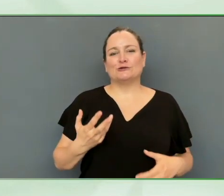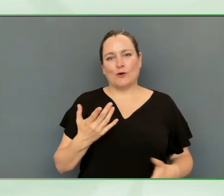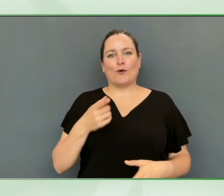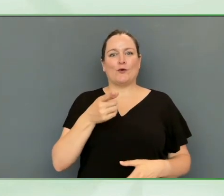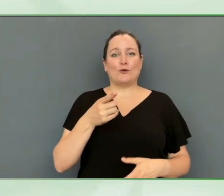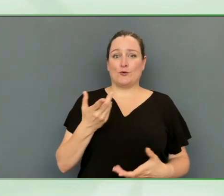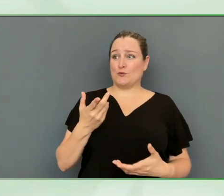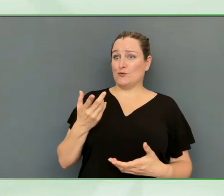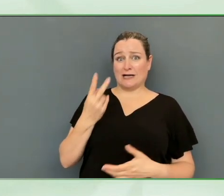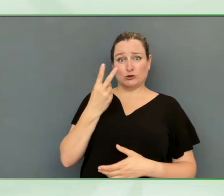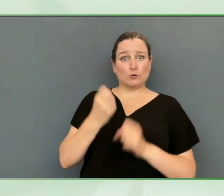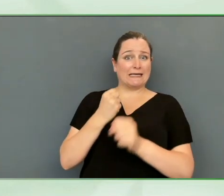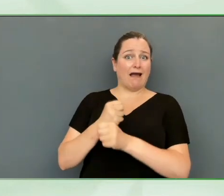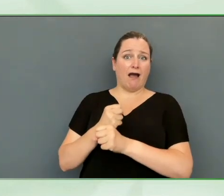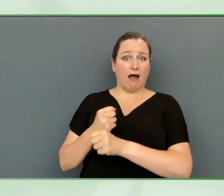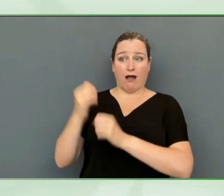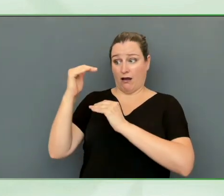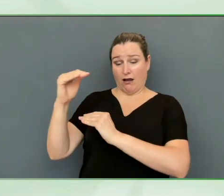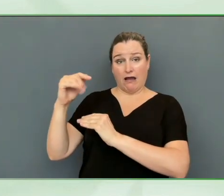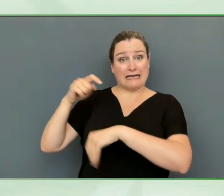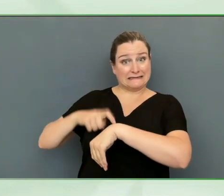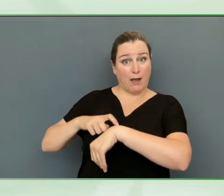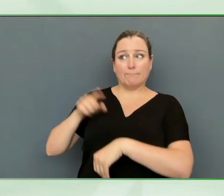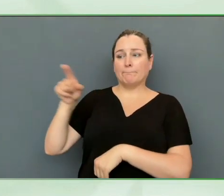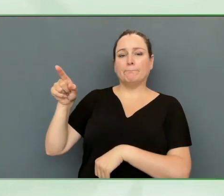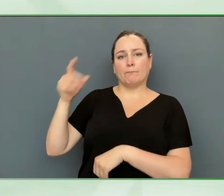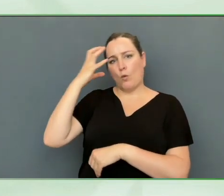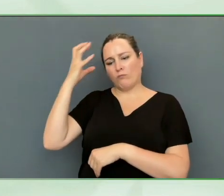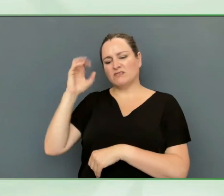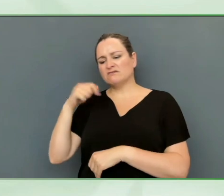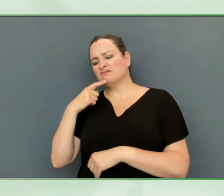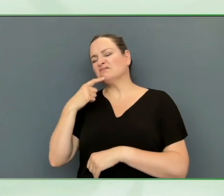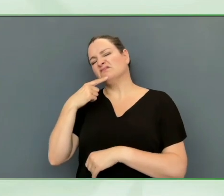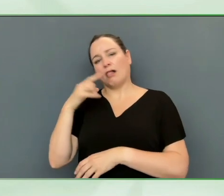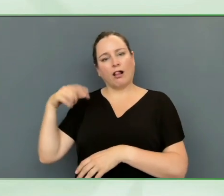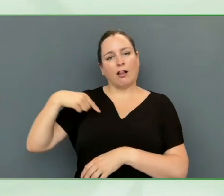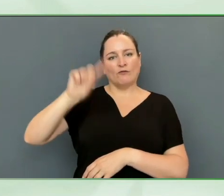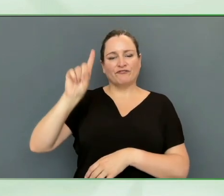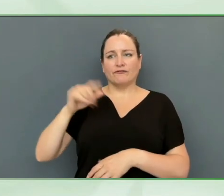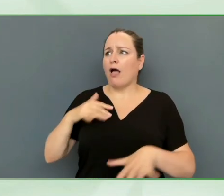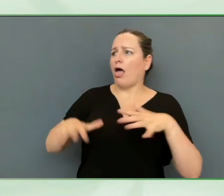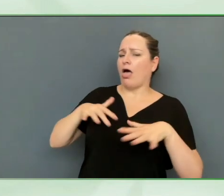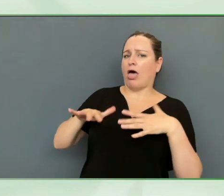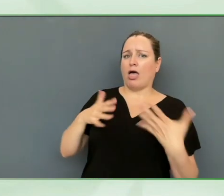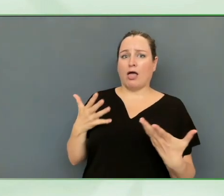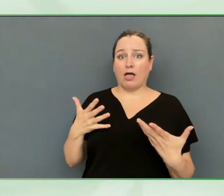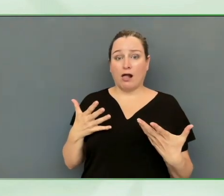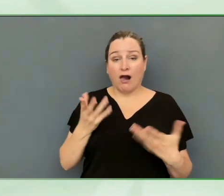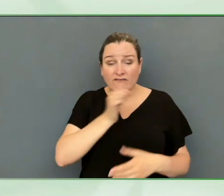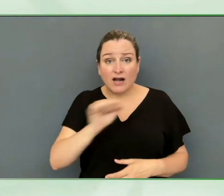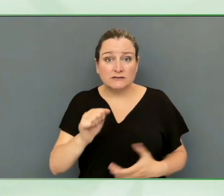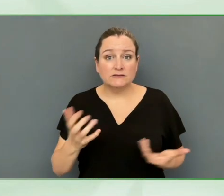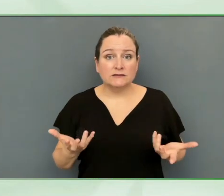be let go for very simple reasons. So that makes it challenging for some people with disabilities to retain their